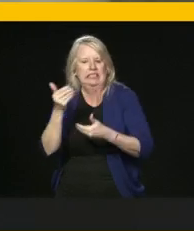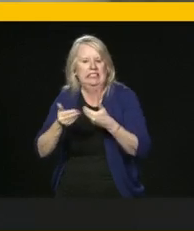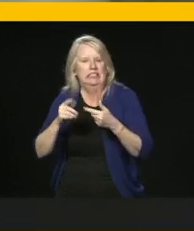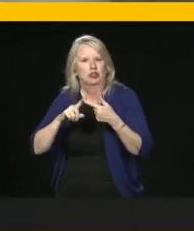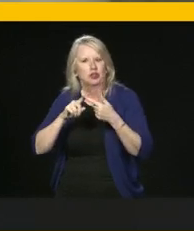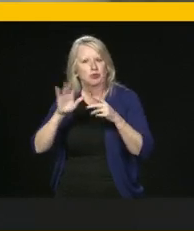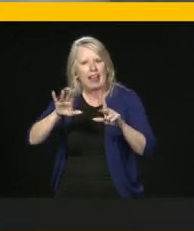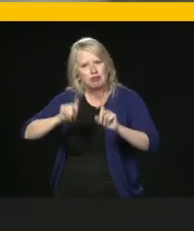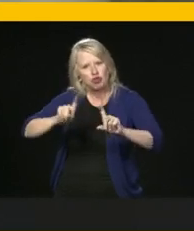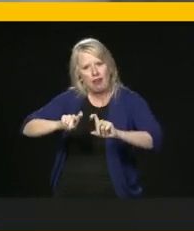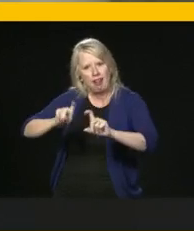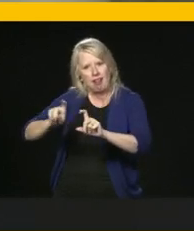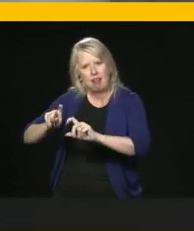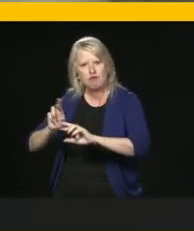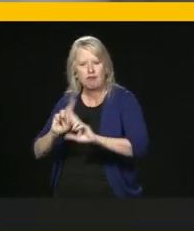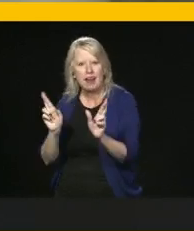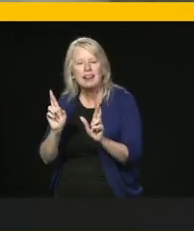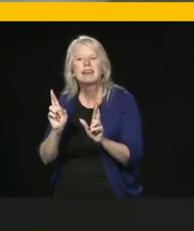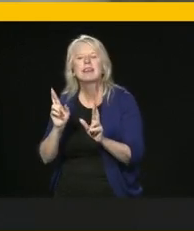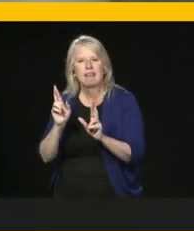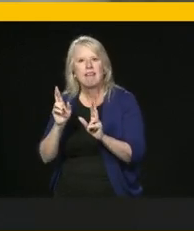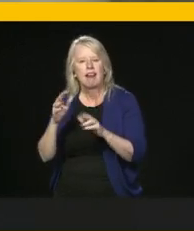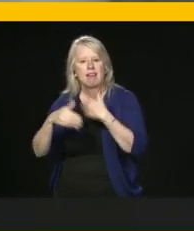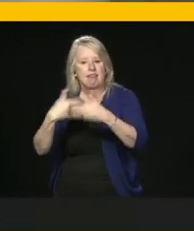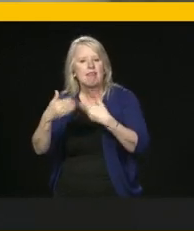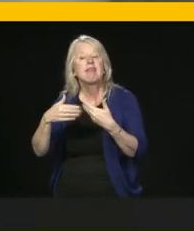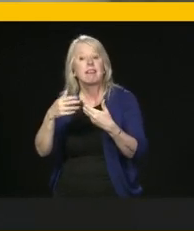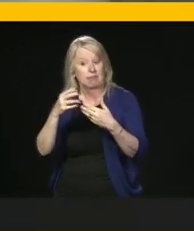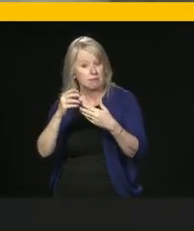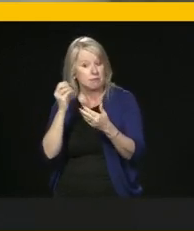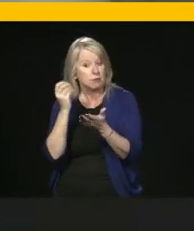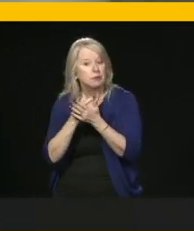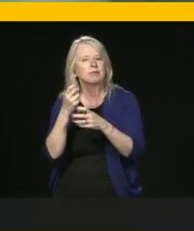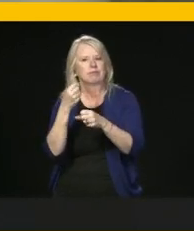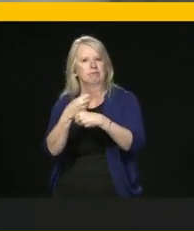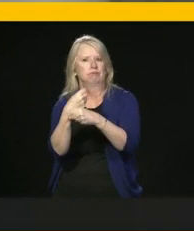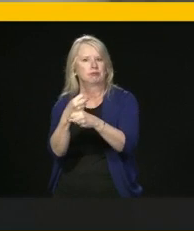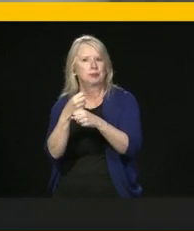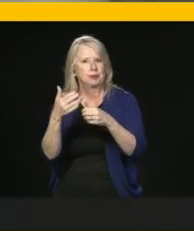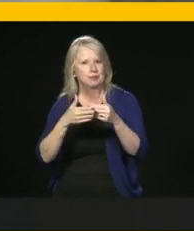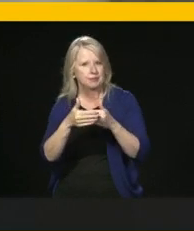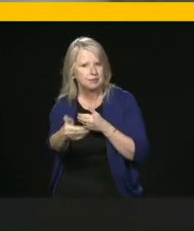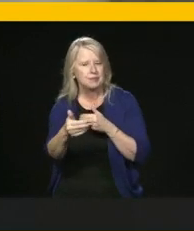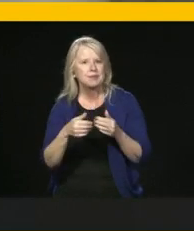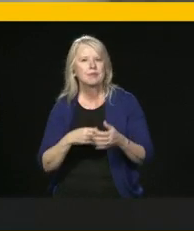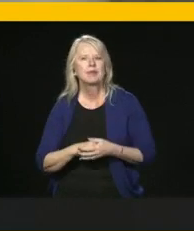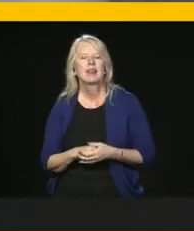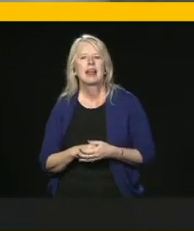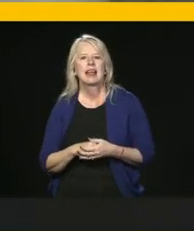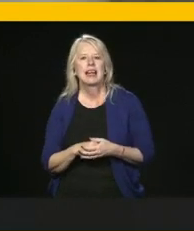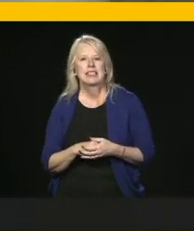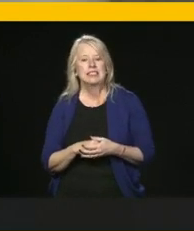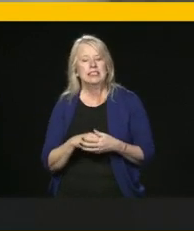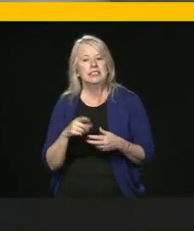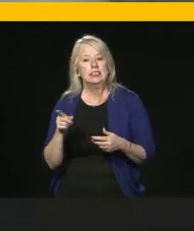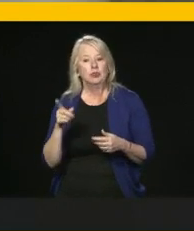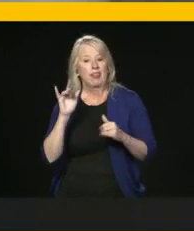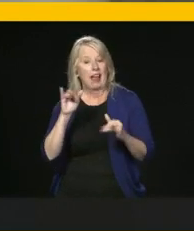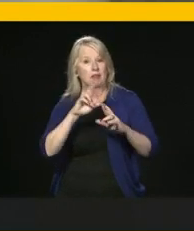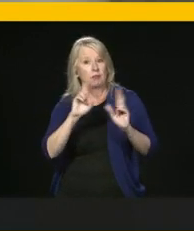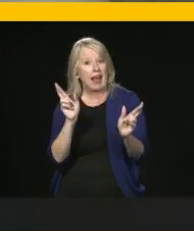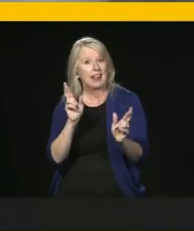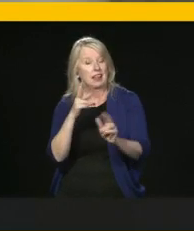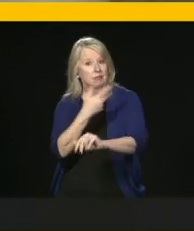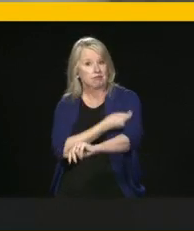the production of the vaccine. A viable plant-based COVID-19 vaccine candidate. So this funding will